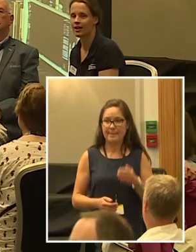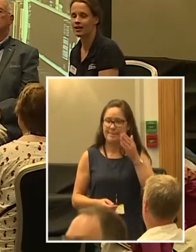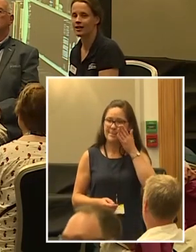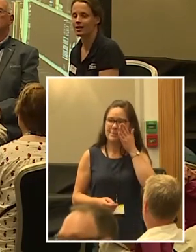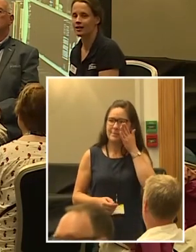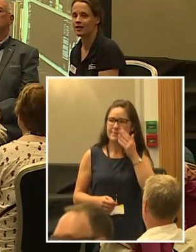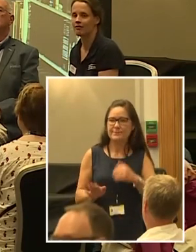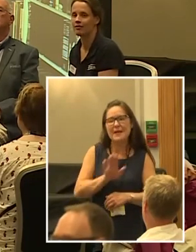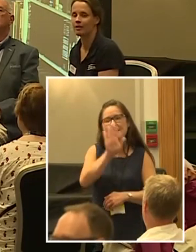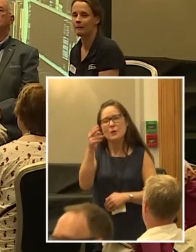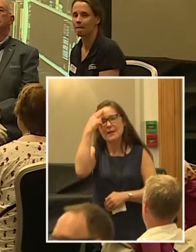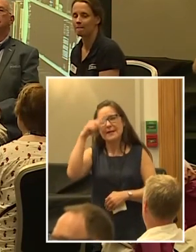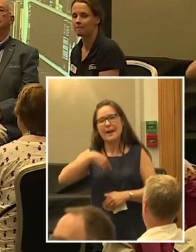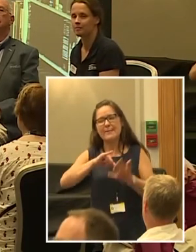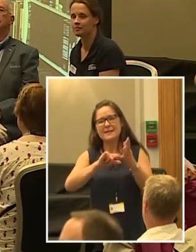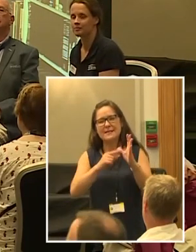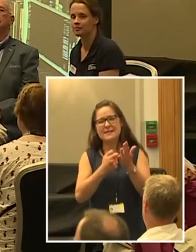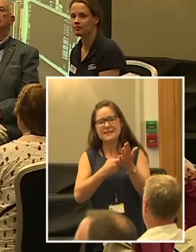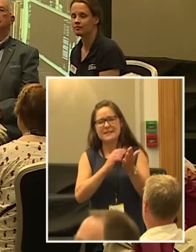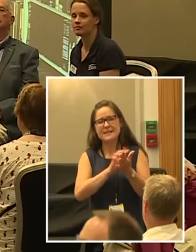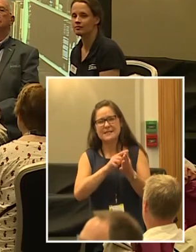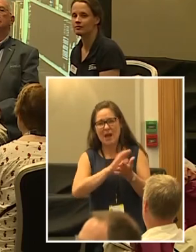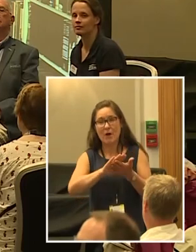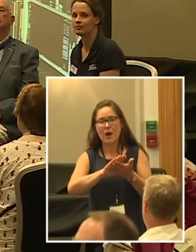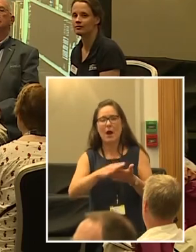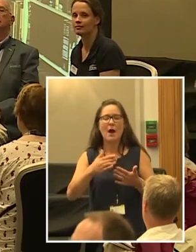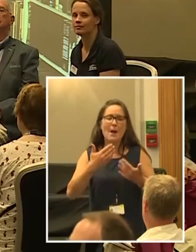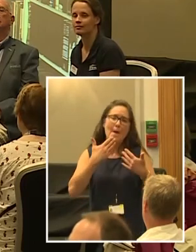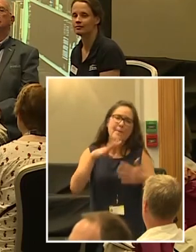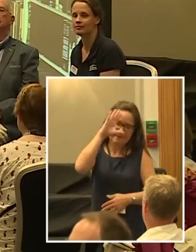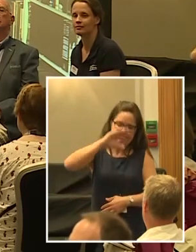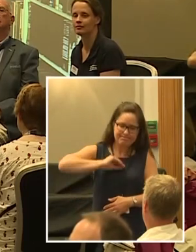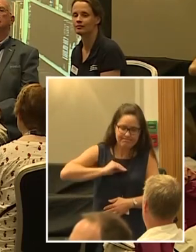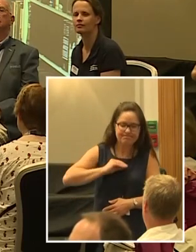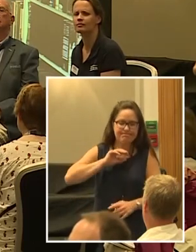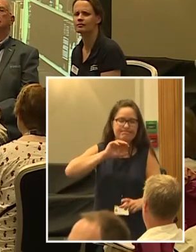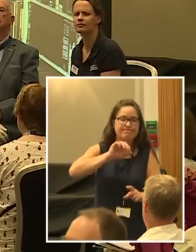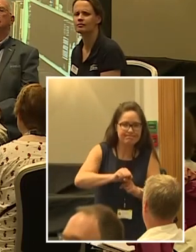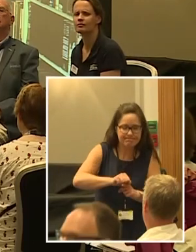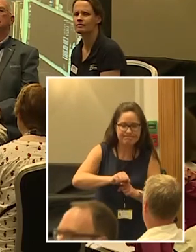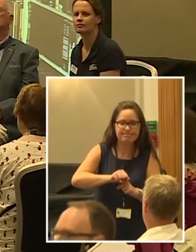Hiya, my name's Sarah. I was told when I was diagnosed,